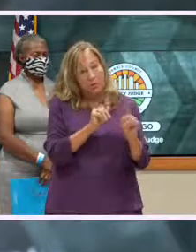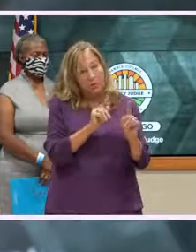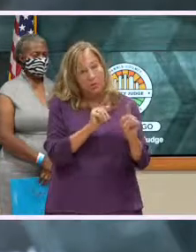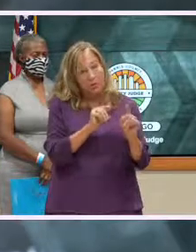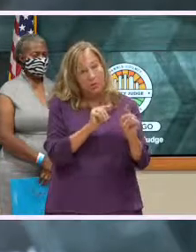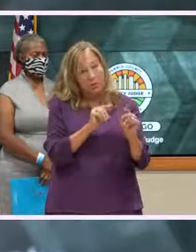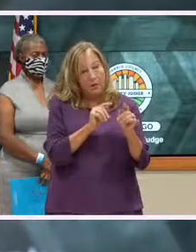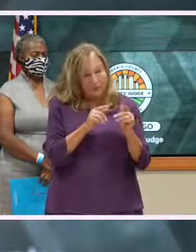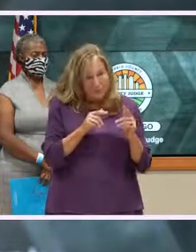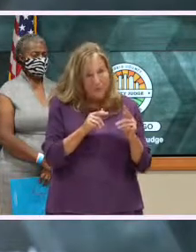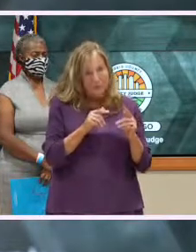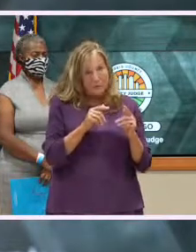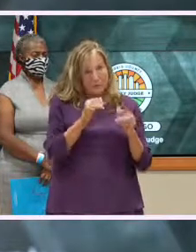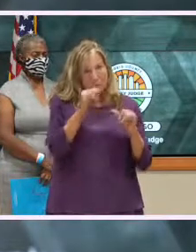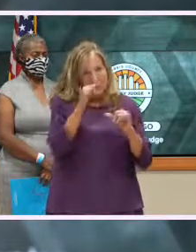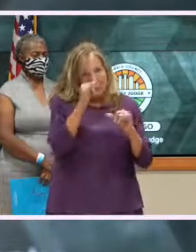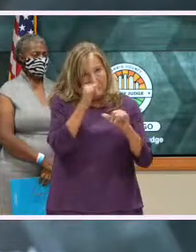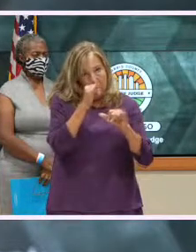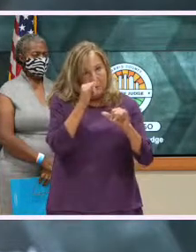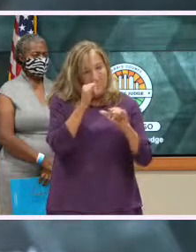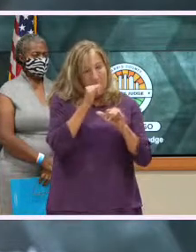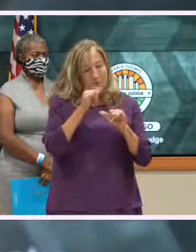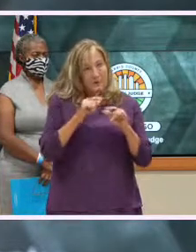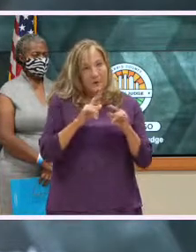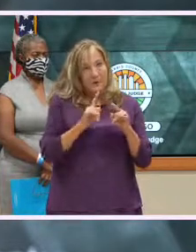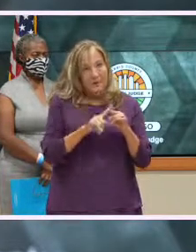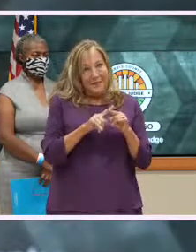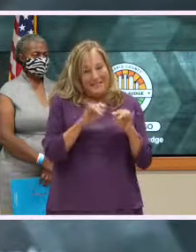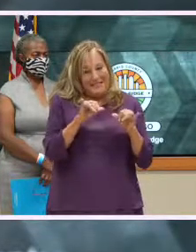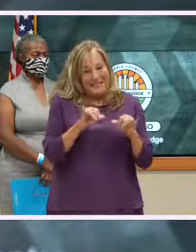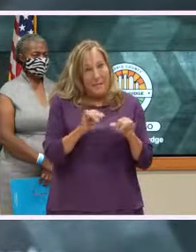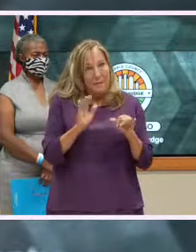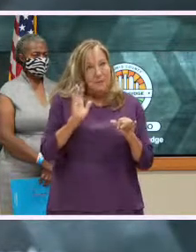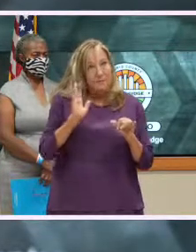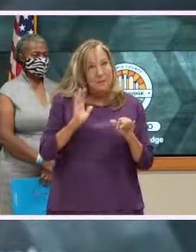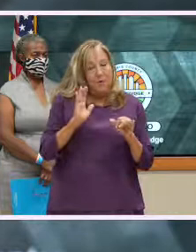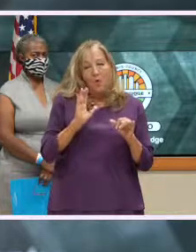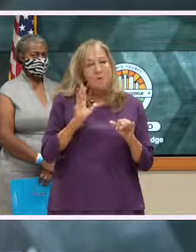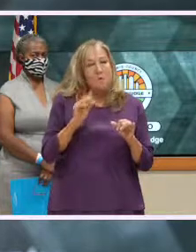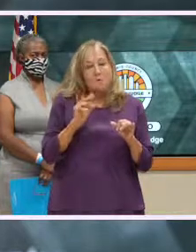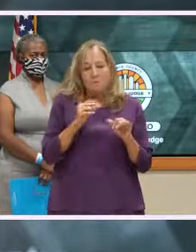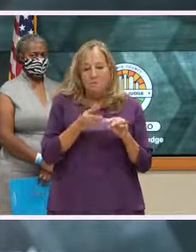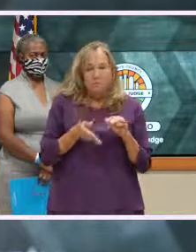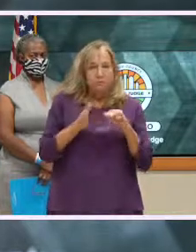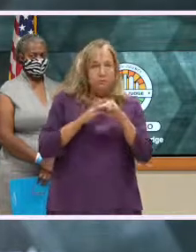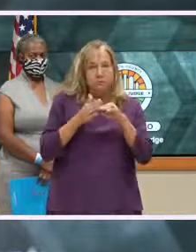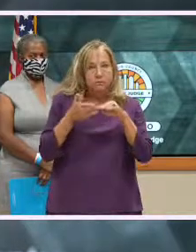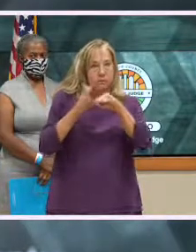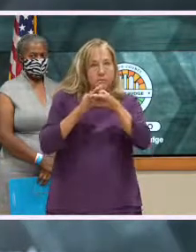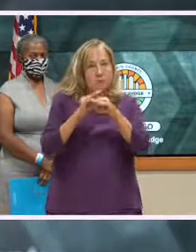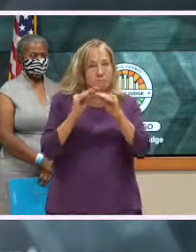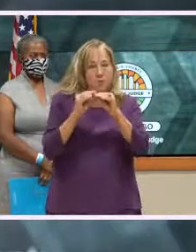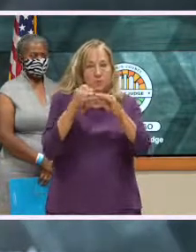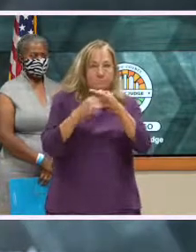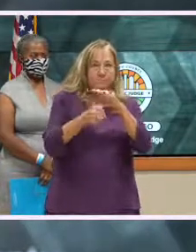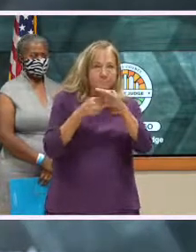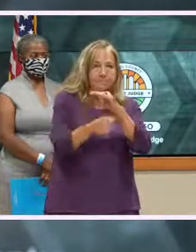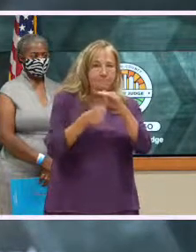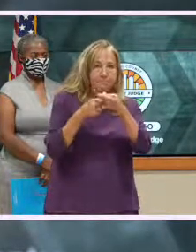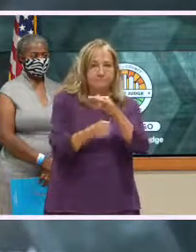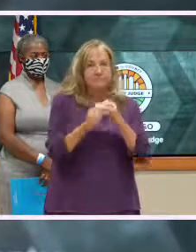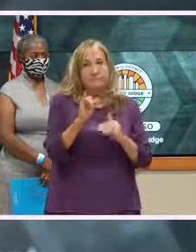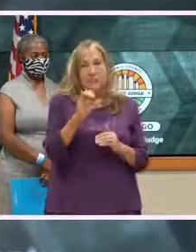fastest rate over the last wave, that same third wave. And we had huge numbers